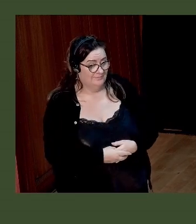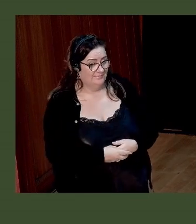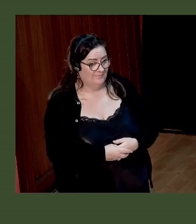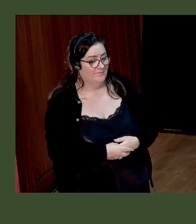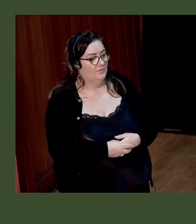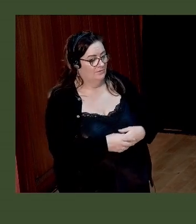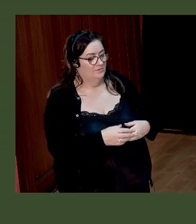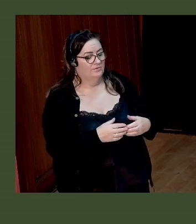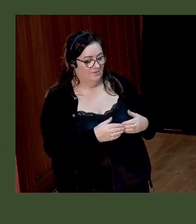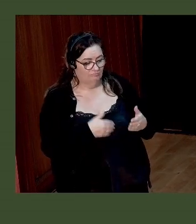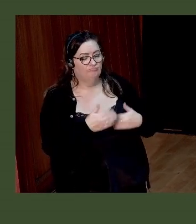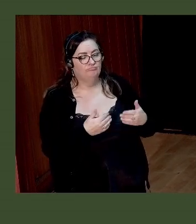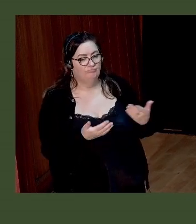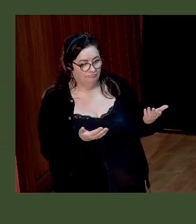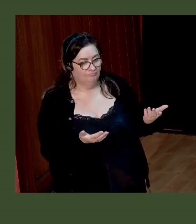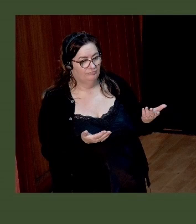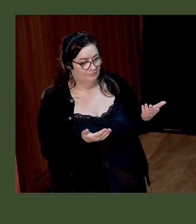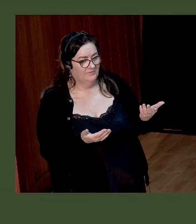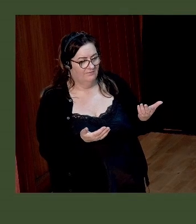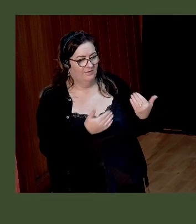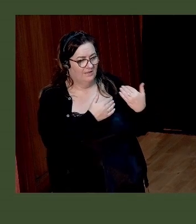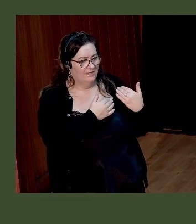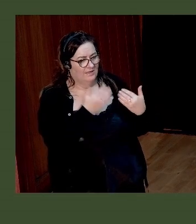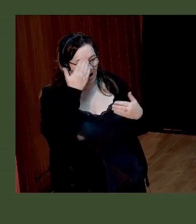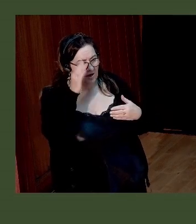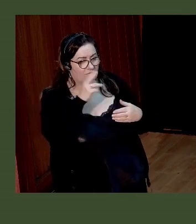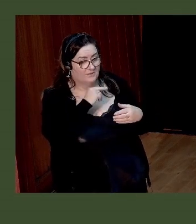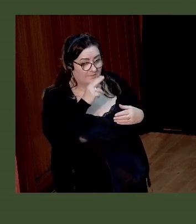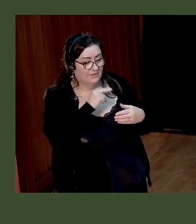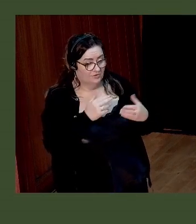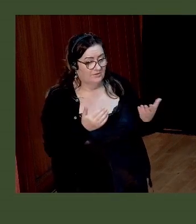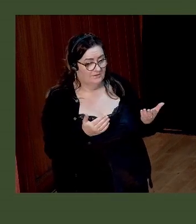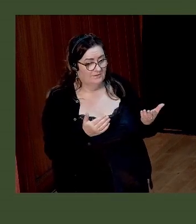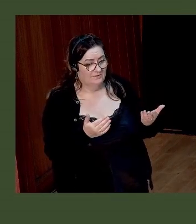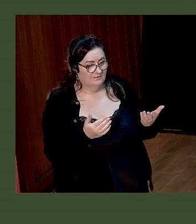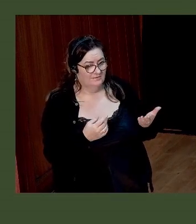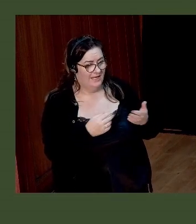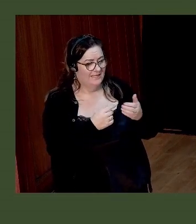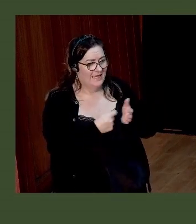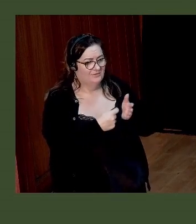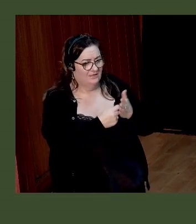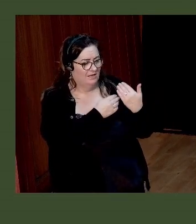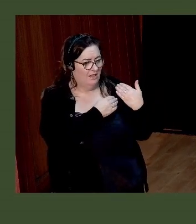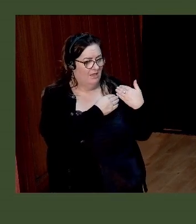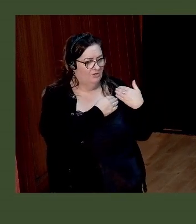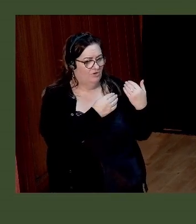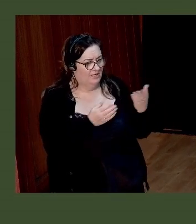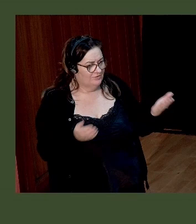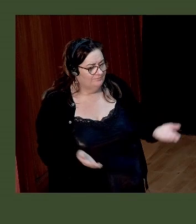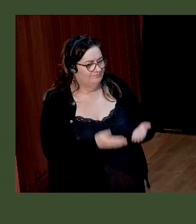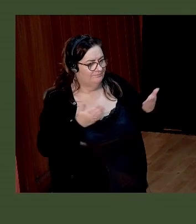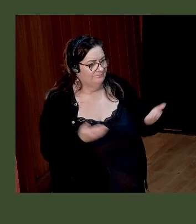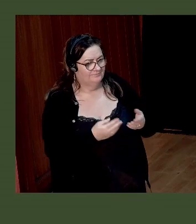came on air to provide an answer for Irish speakers and found itself saddled with additional responsibility of catching and fading the torch